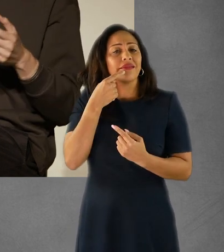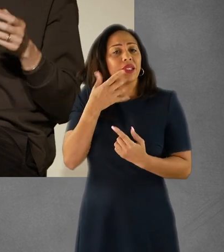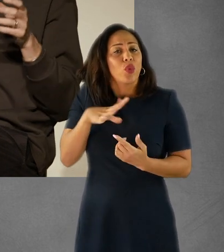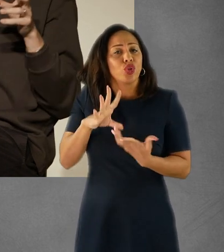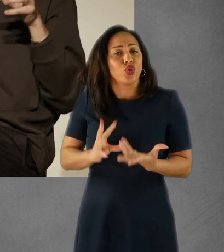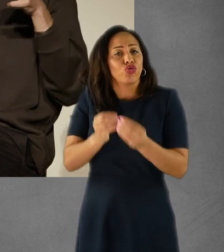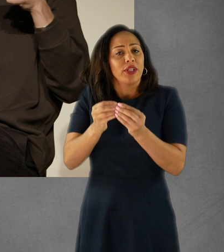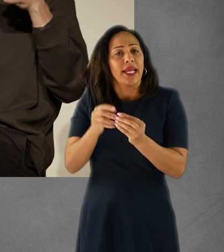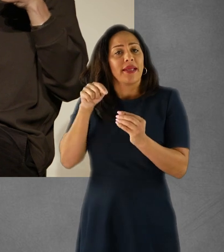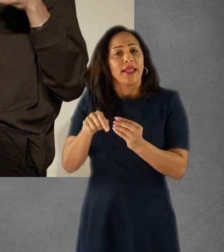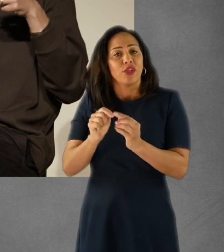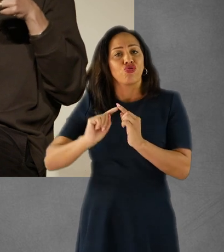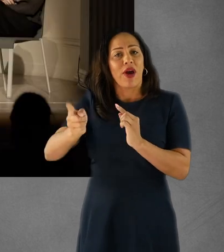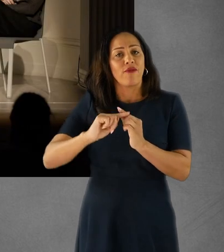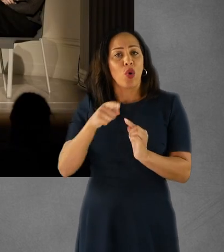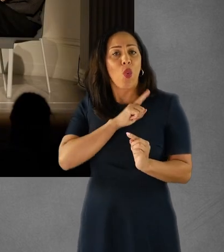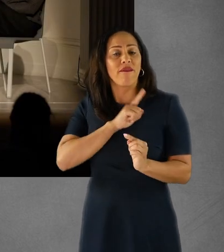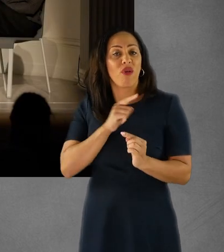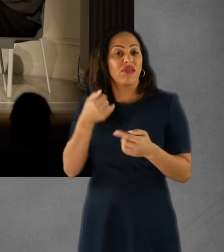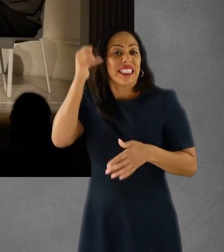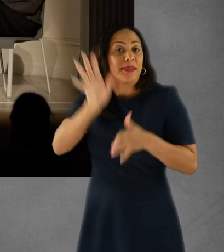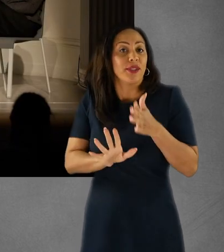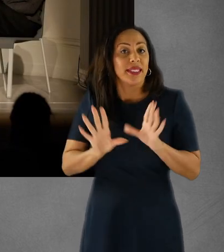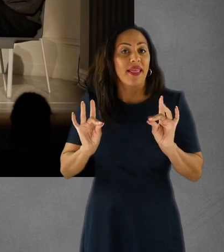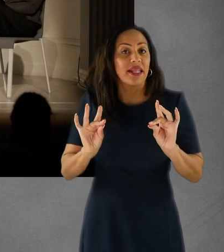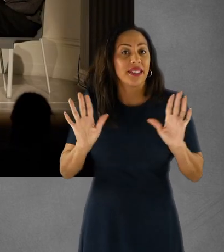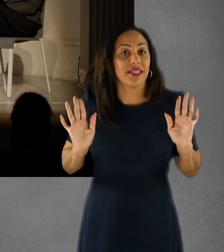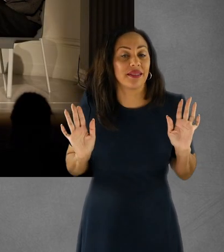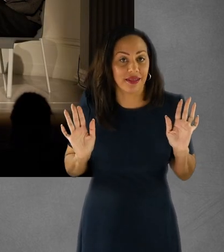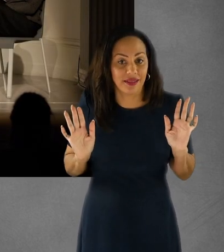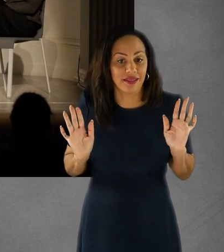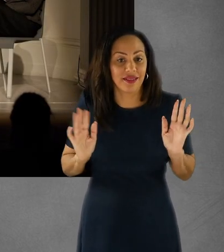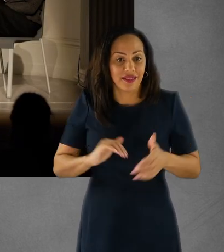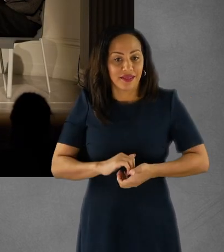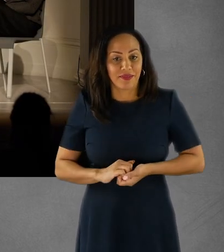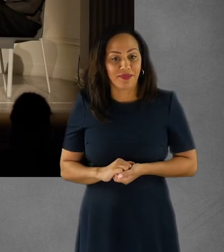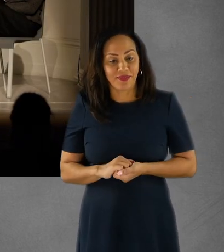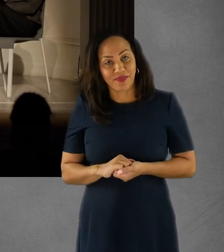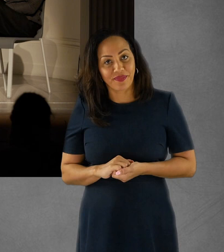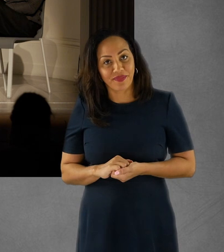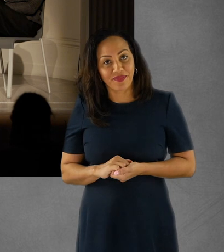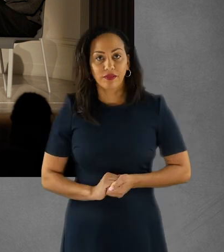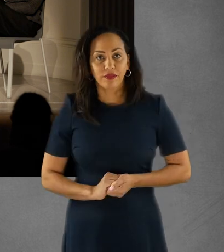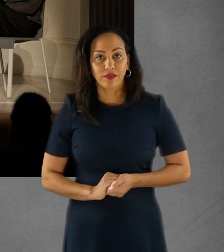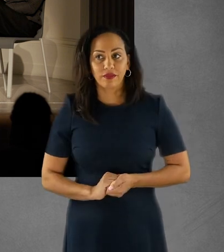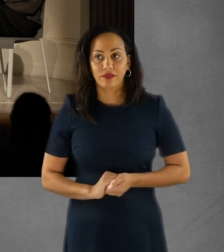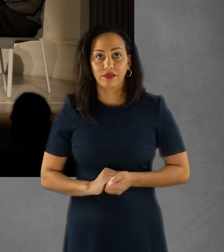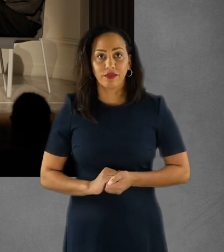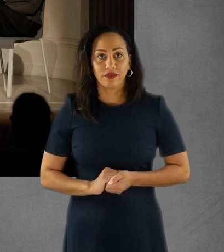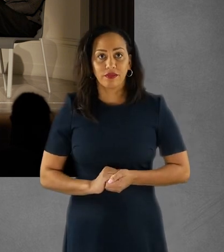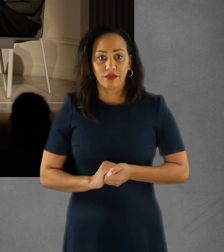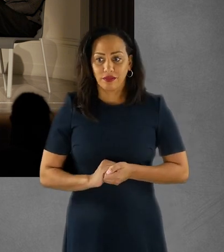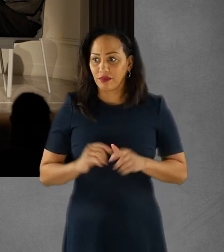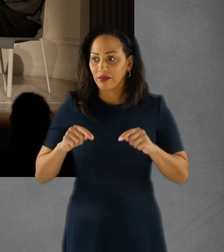beyond our planet. In order to then kind of realize, well, we shouldn't completely screw this up. I mean, that's kind of what